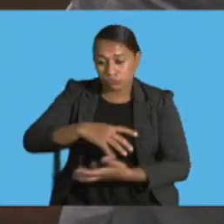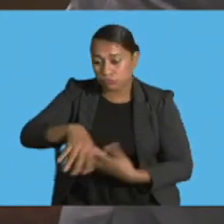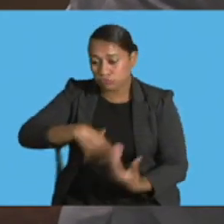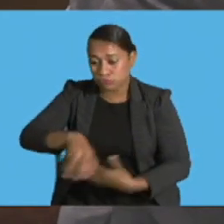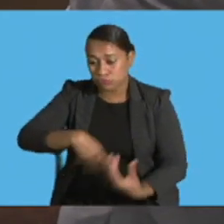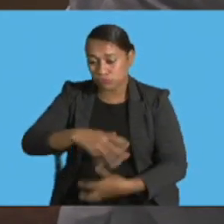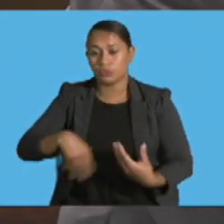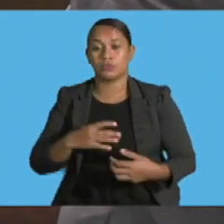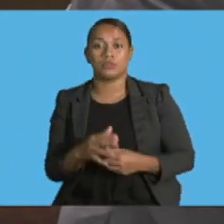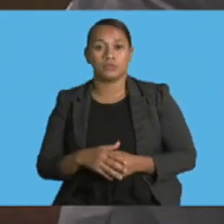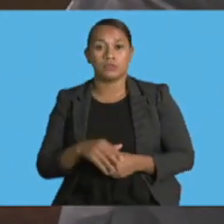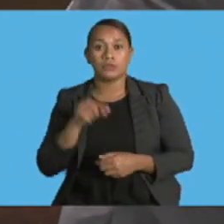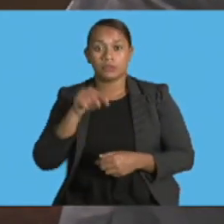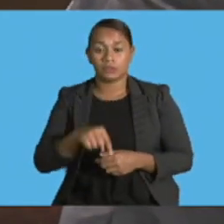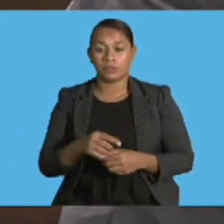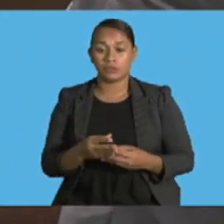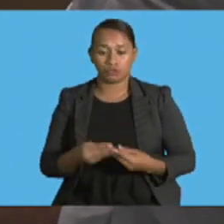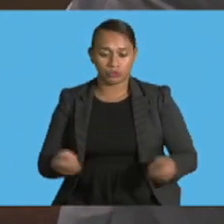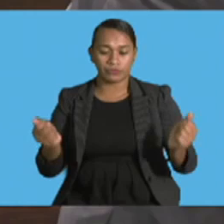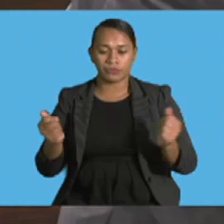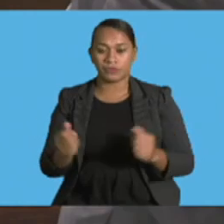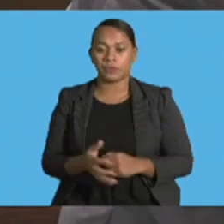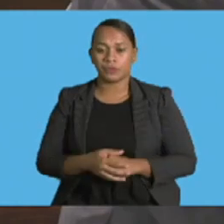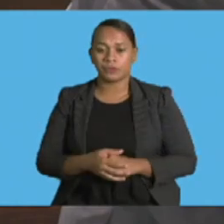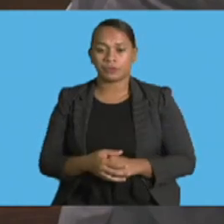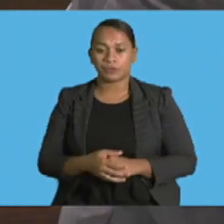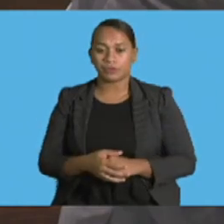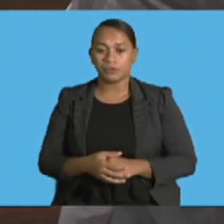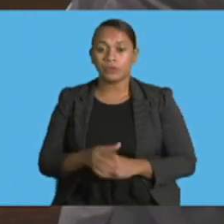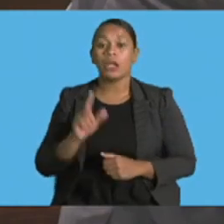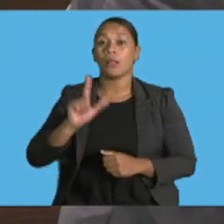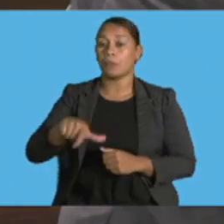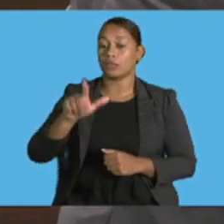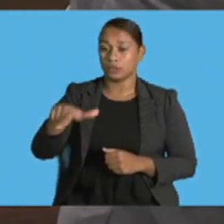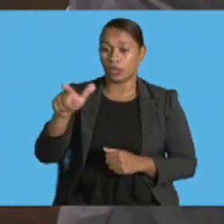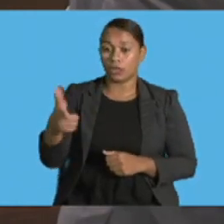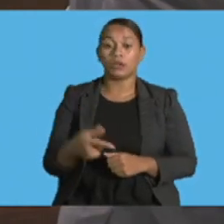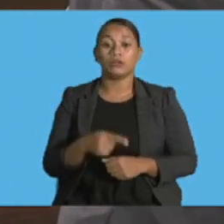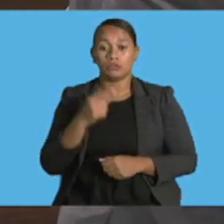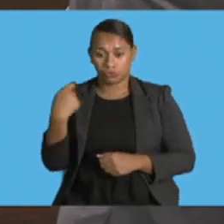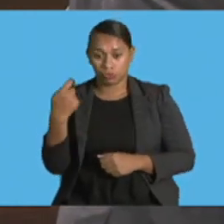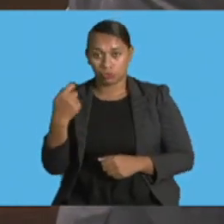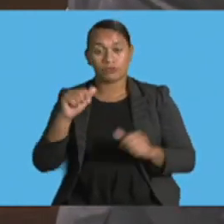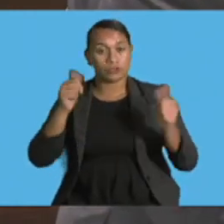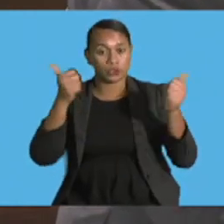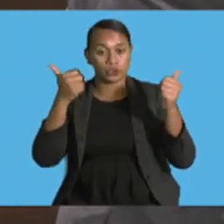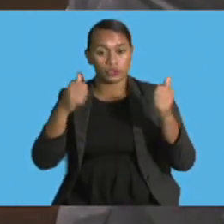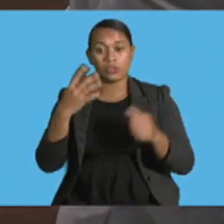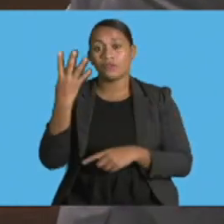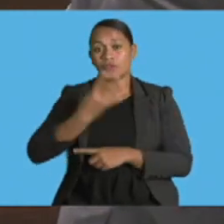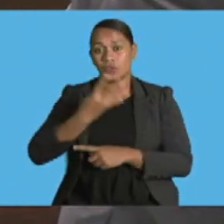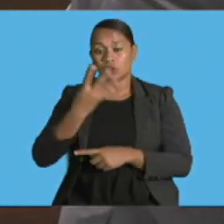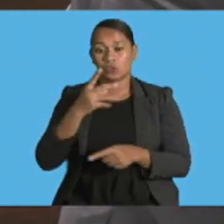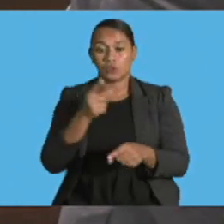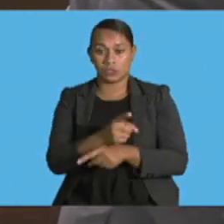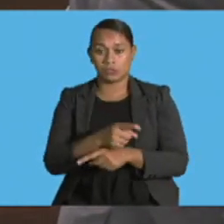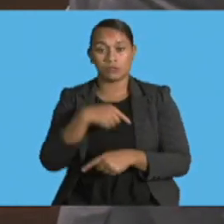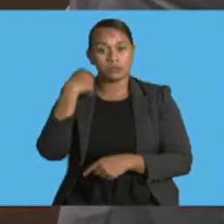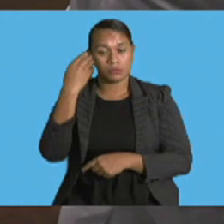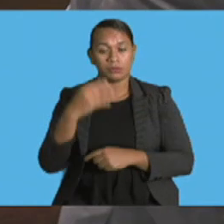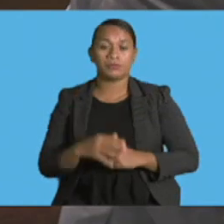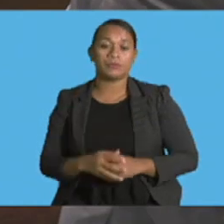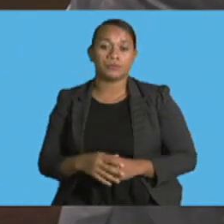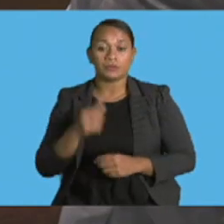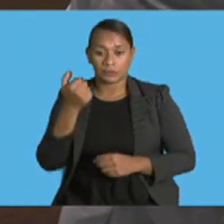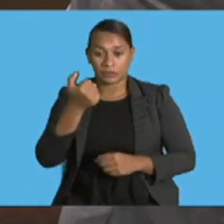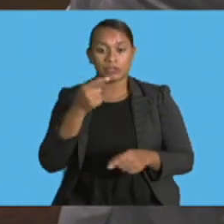expected that crushing at the Lambasa mill will be completed in 14 weeks, in 16 weeks at the